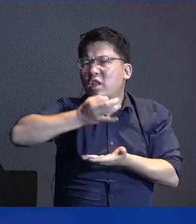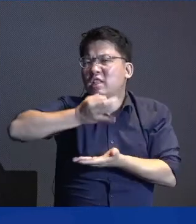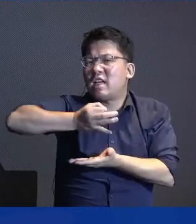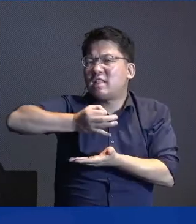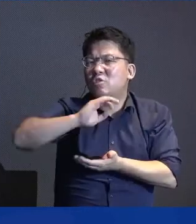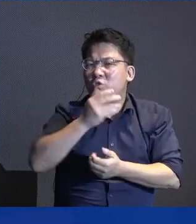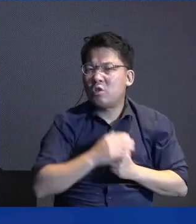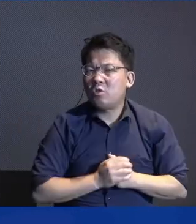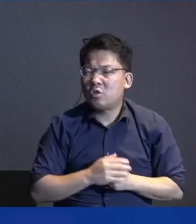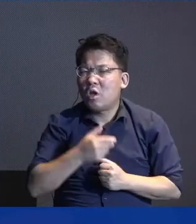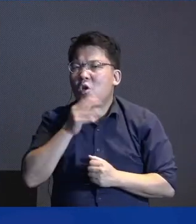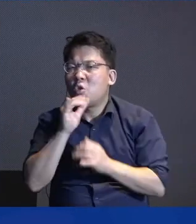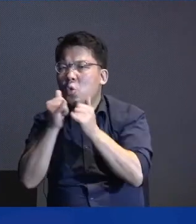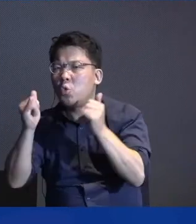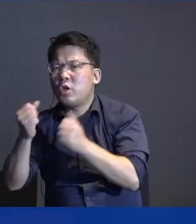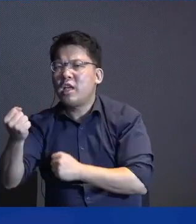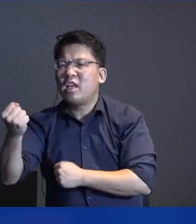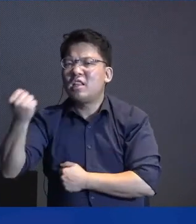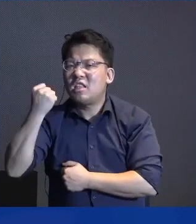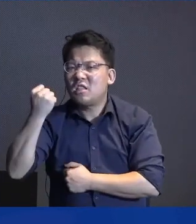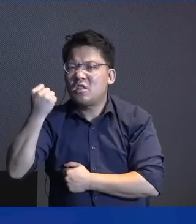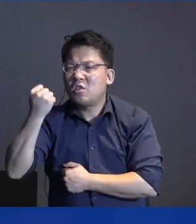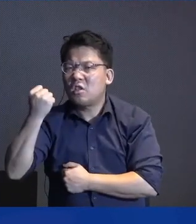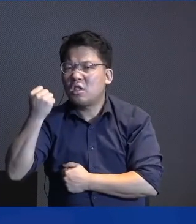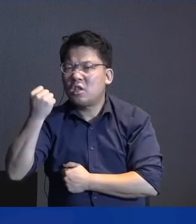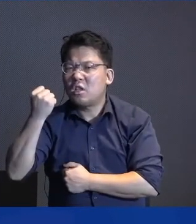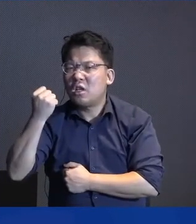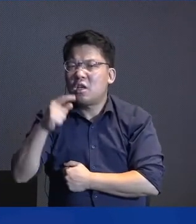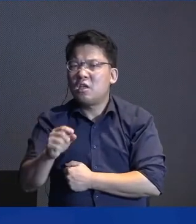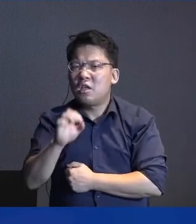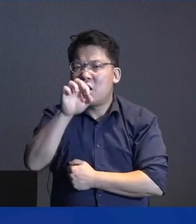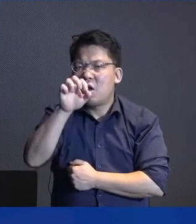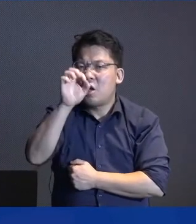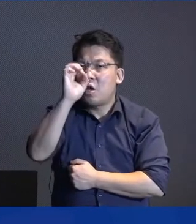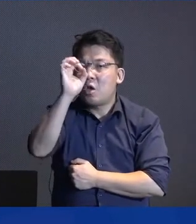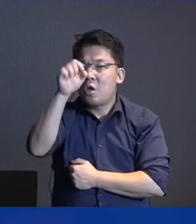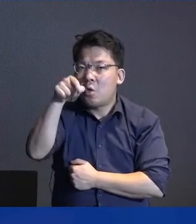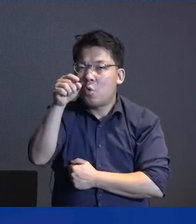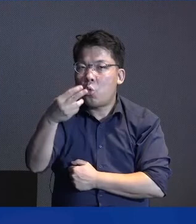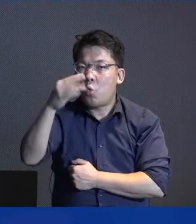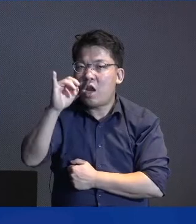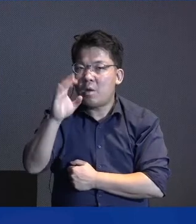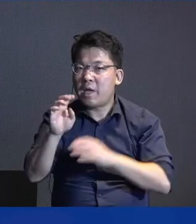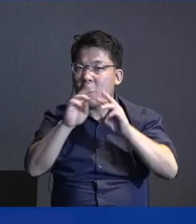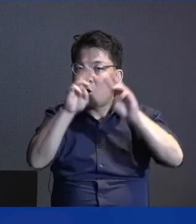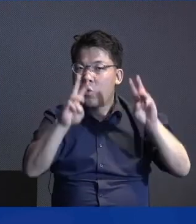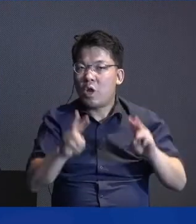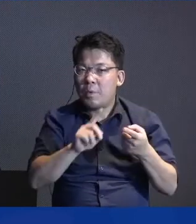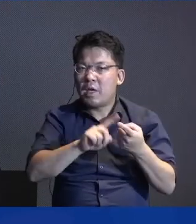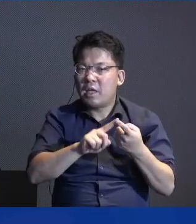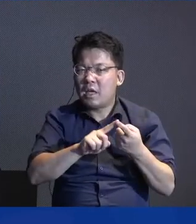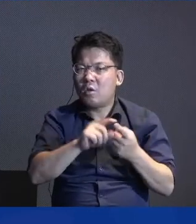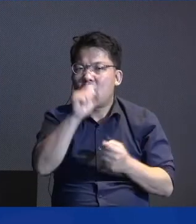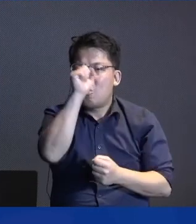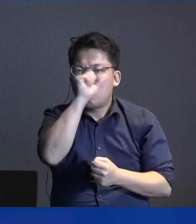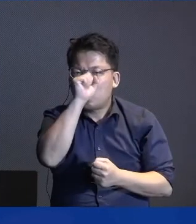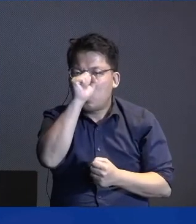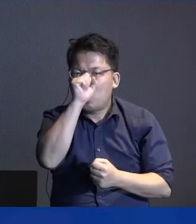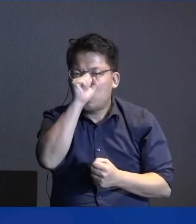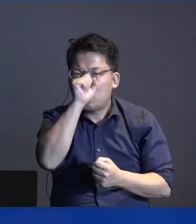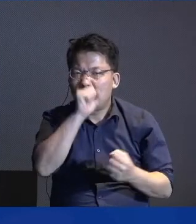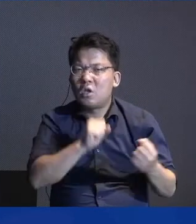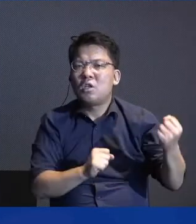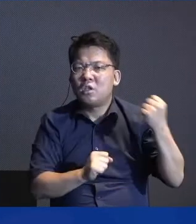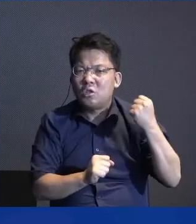their well-being. So again, I would like to emphasize that we have balanced the view on